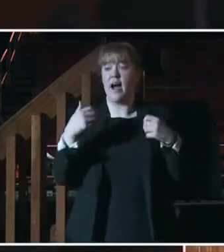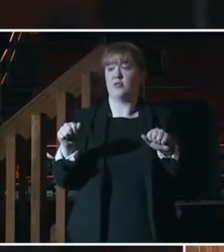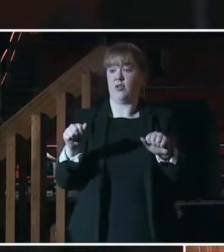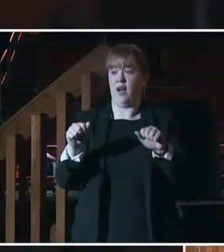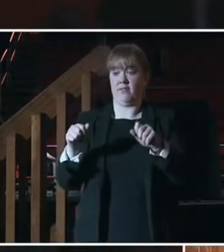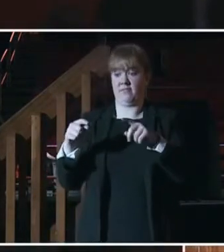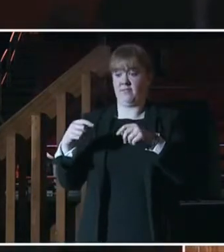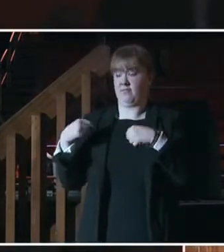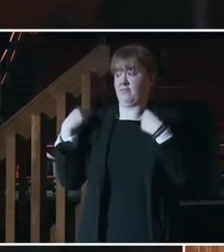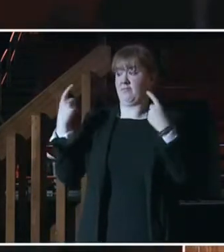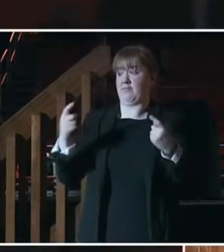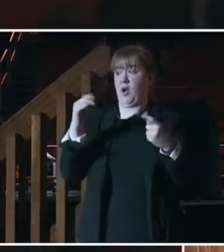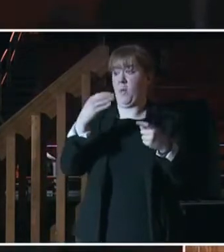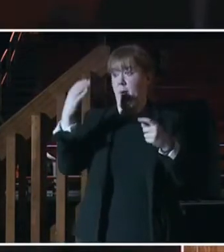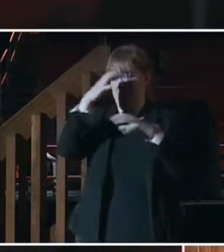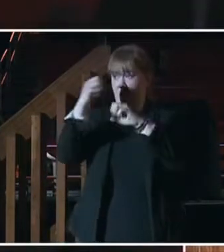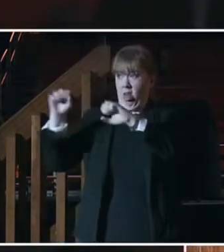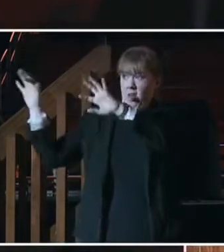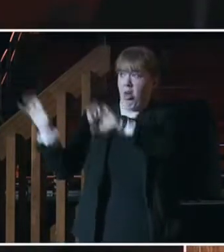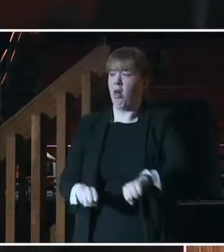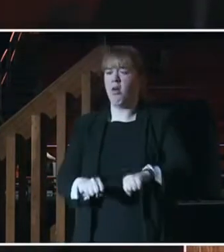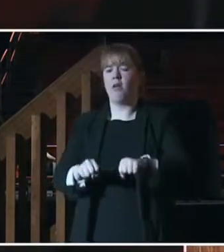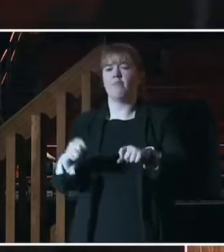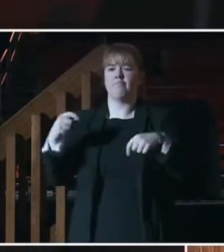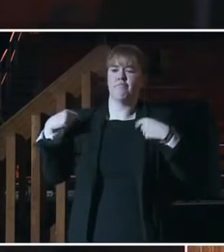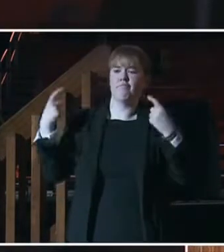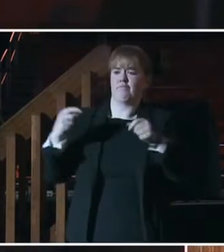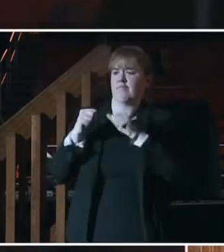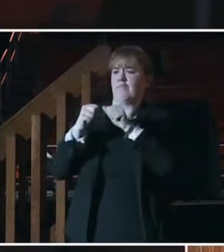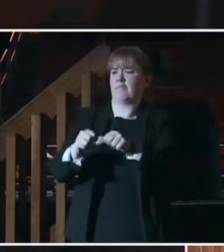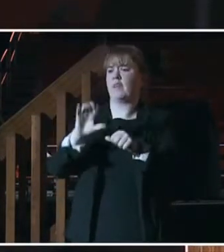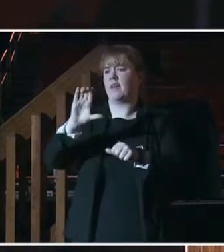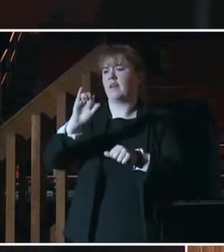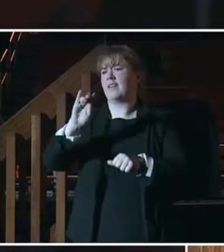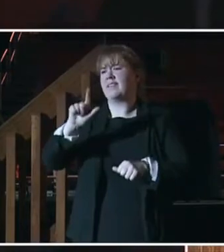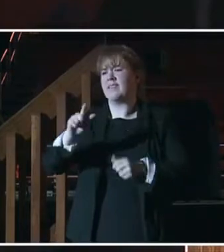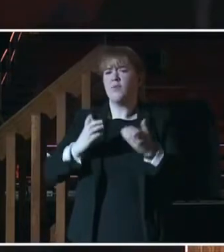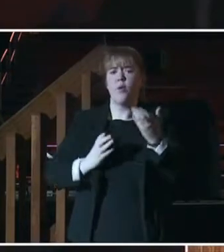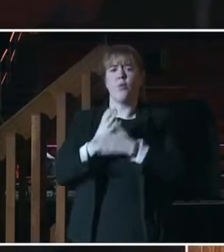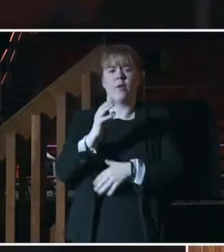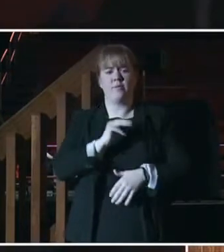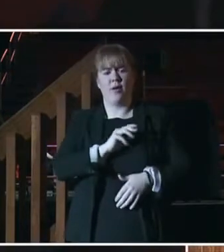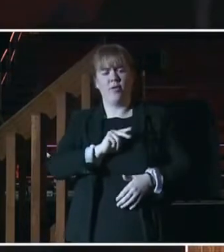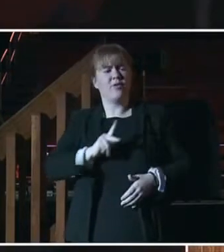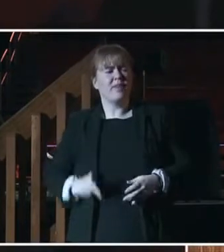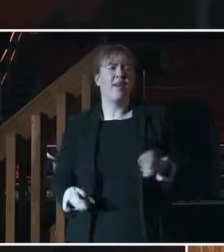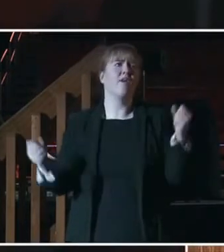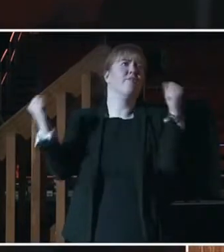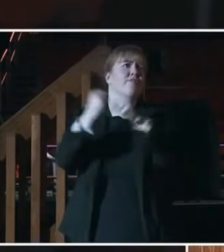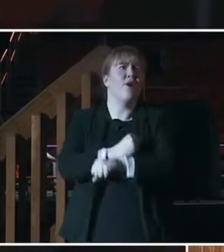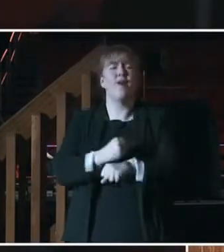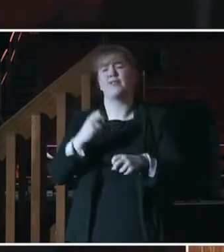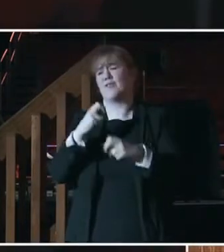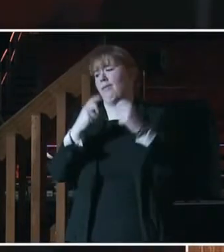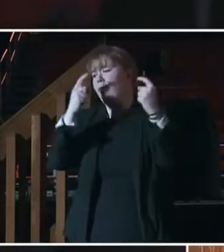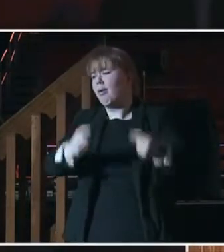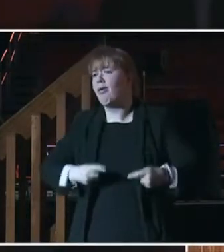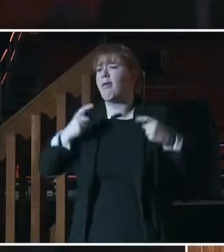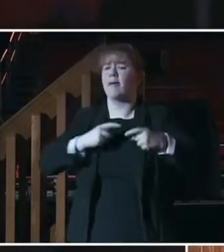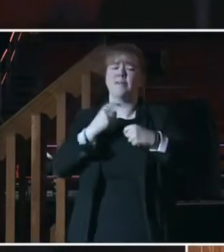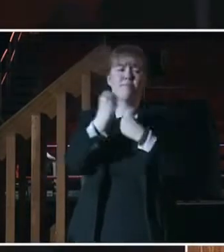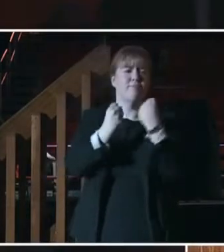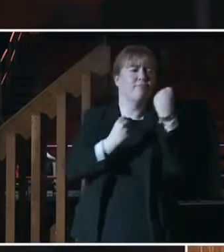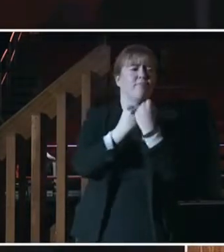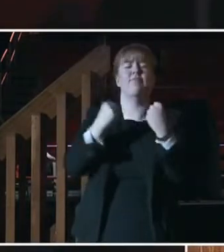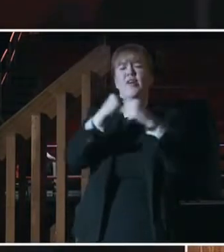of President Obama, but rather the very legacy of civil rights that Dr. King fought so hard for, that all his comrades fought so hard